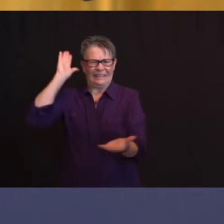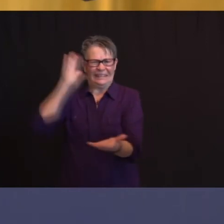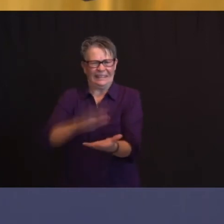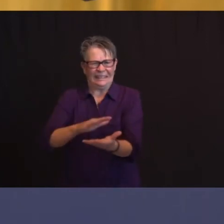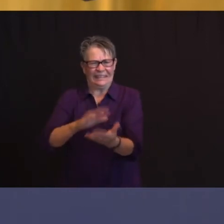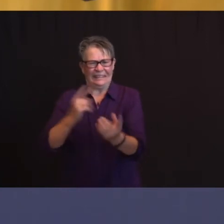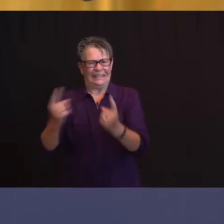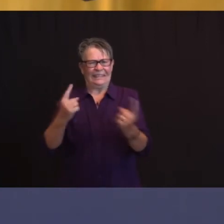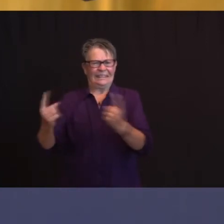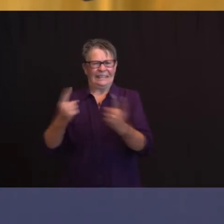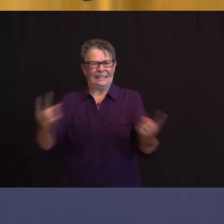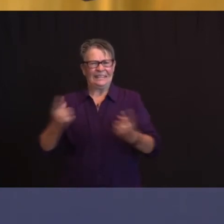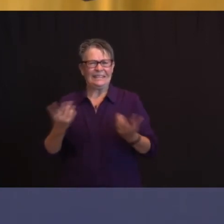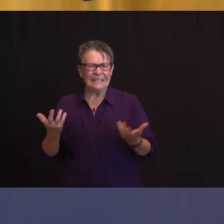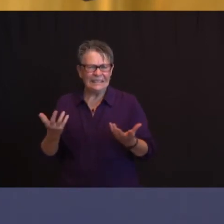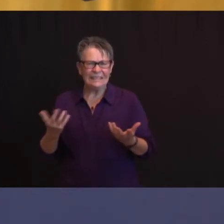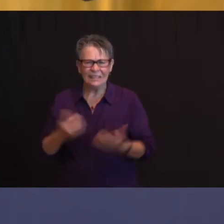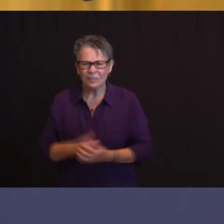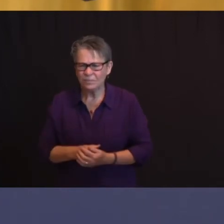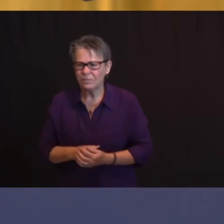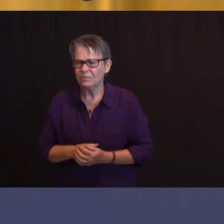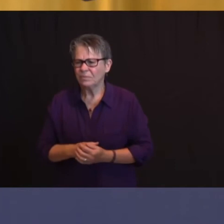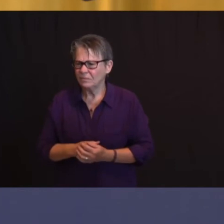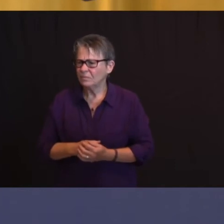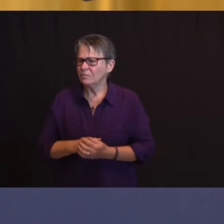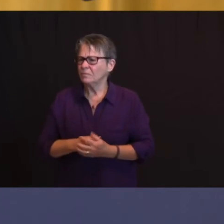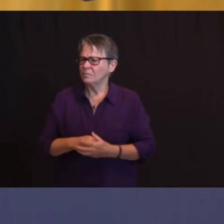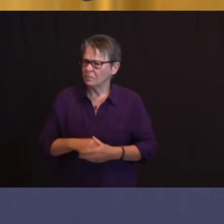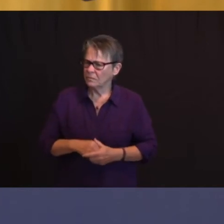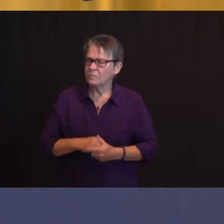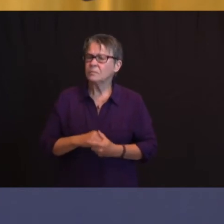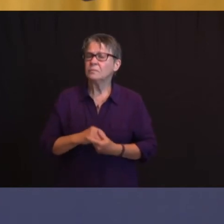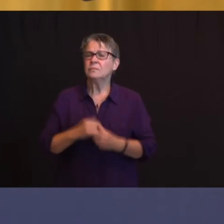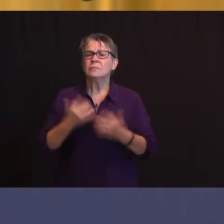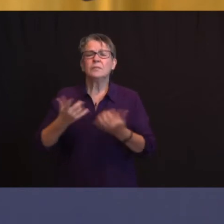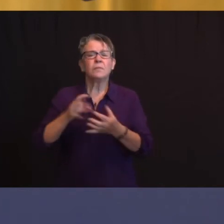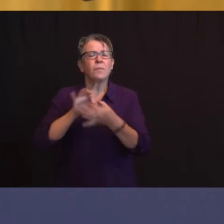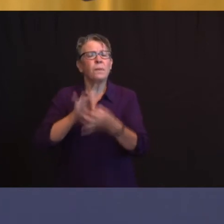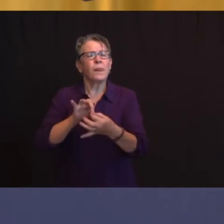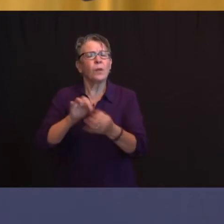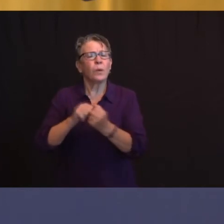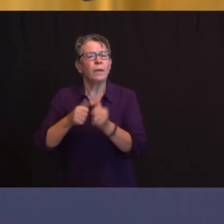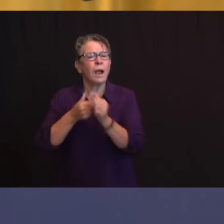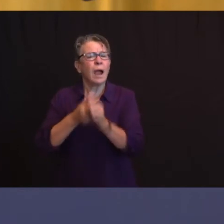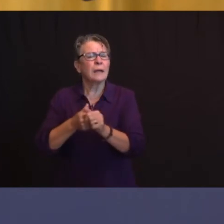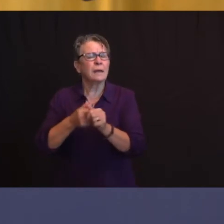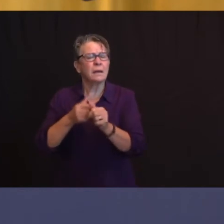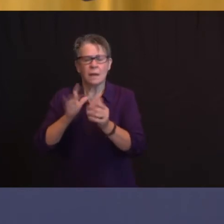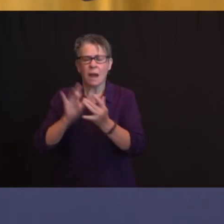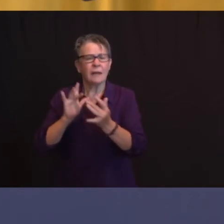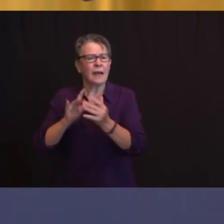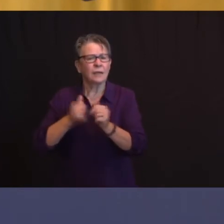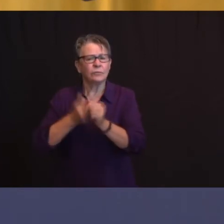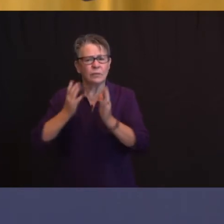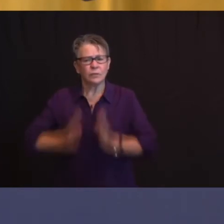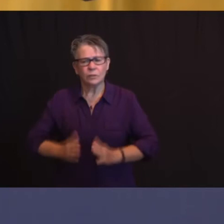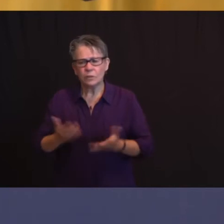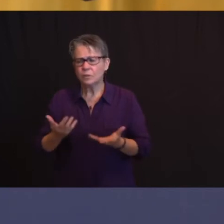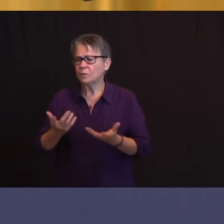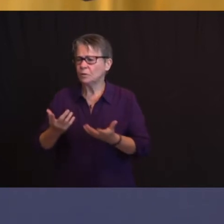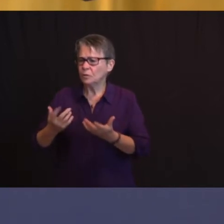think the need for contact tracing and better hit rates, Judy, only goes up as opposed to down. I think there's some school of thought